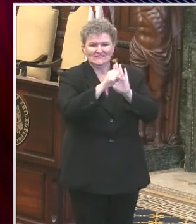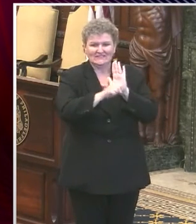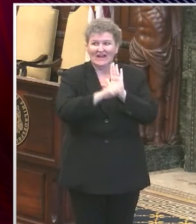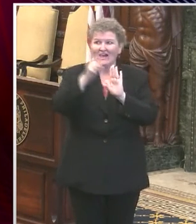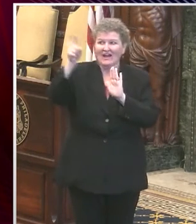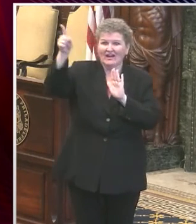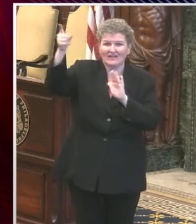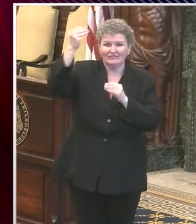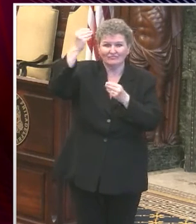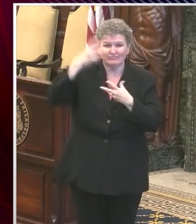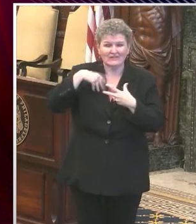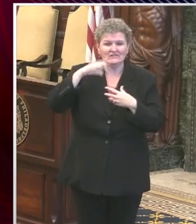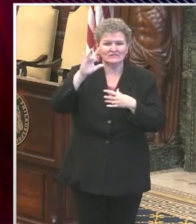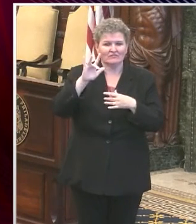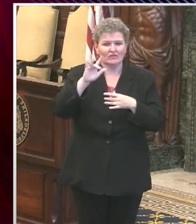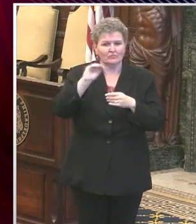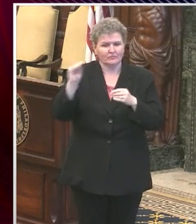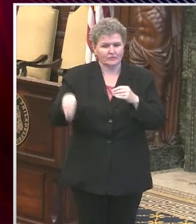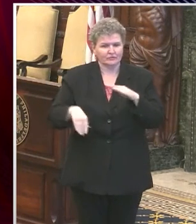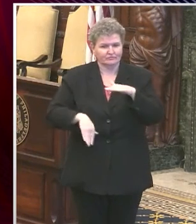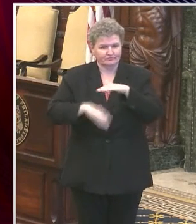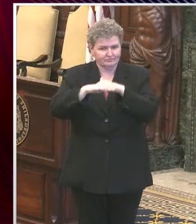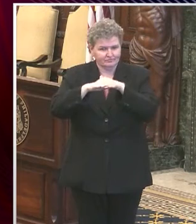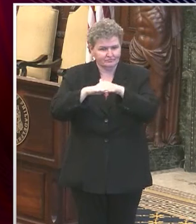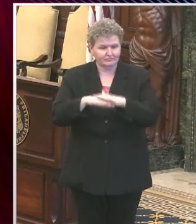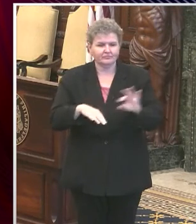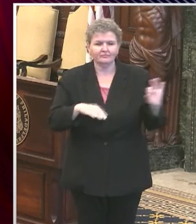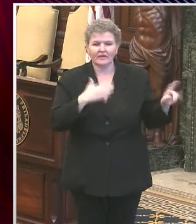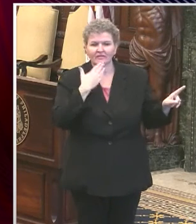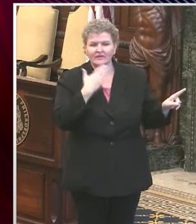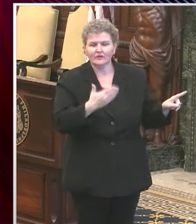now, correct? Okay. All right, thank you.